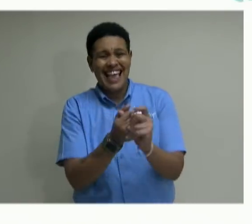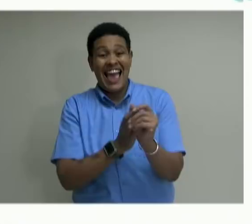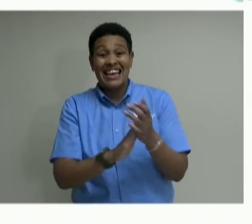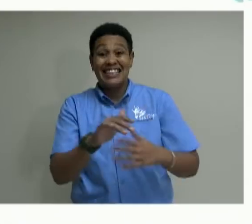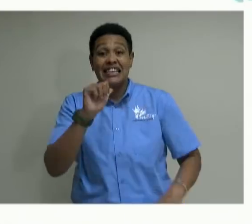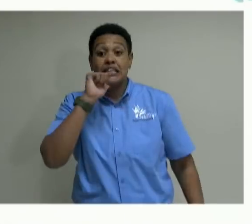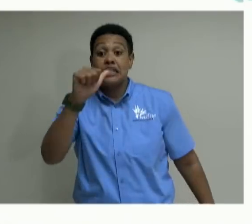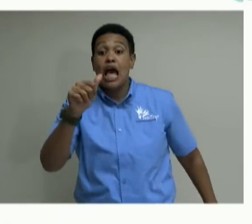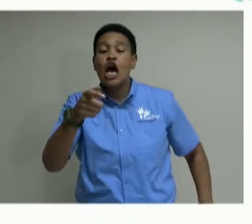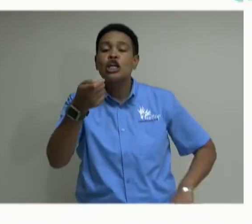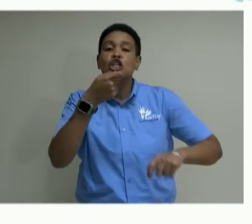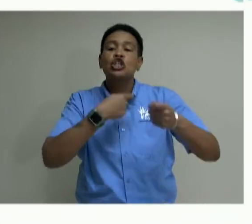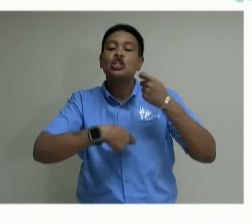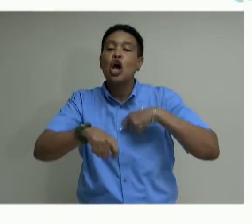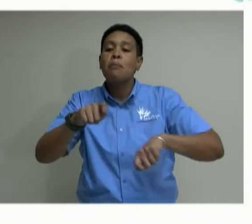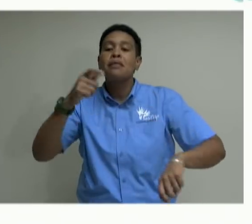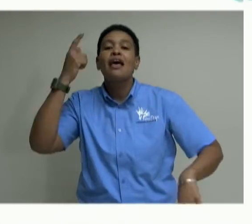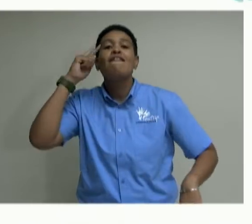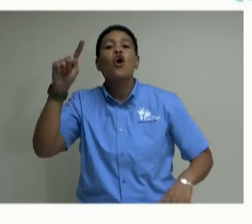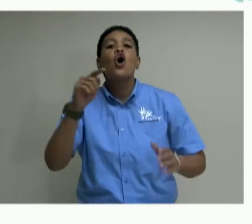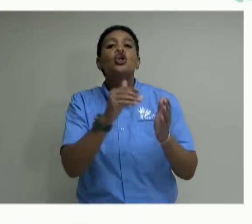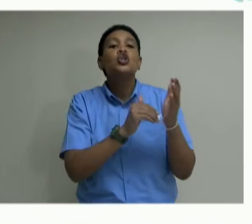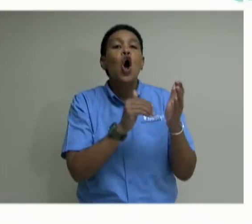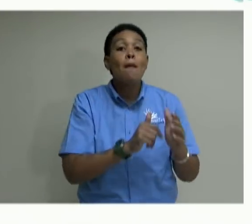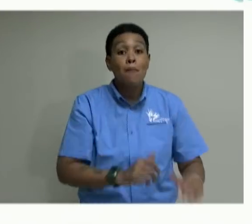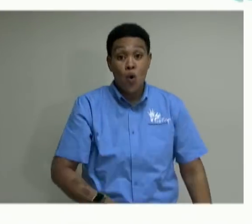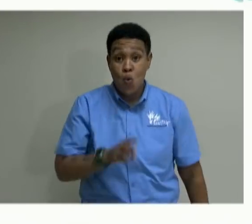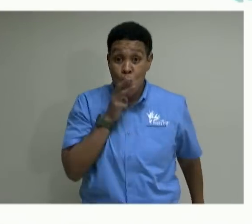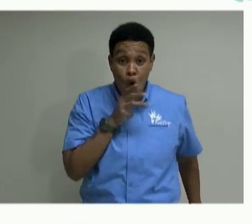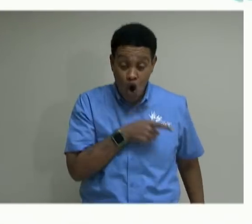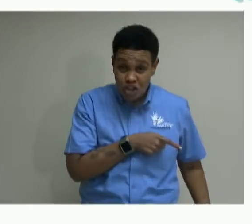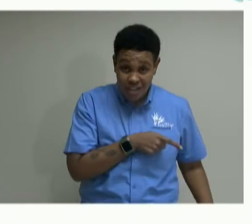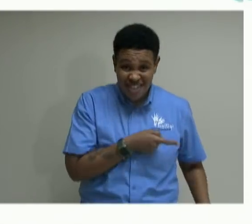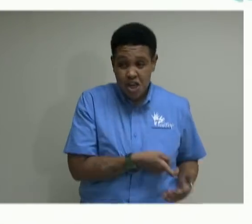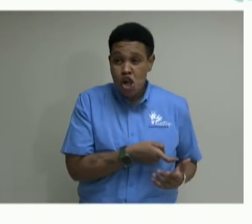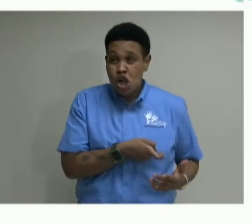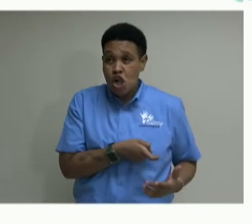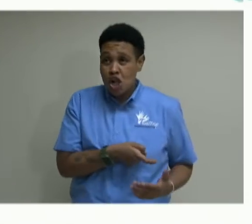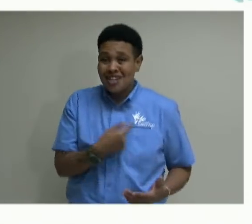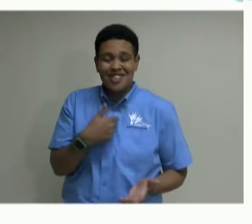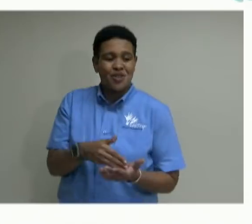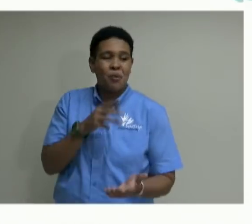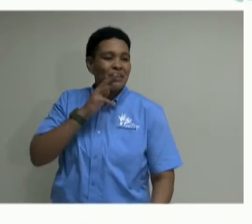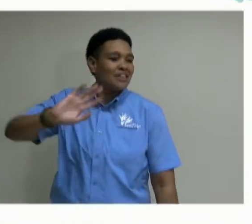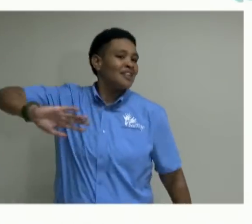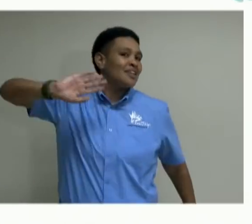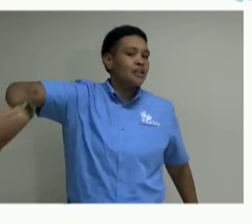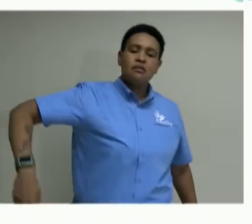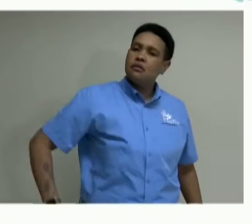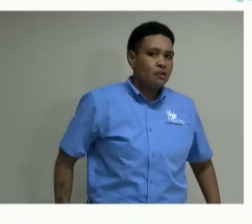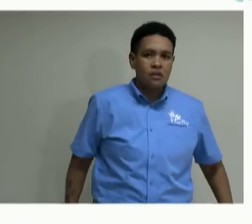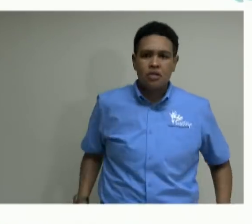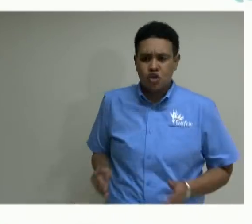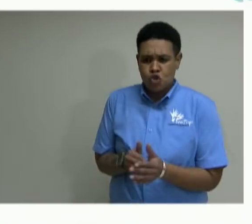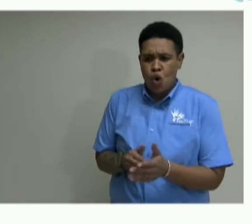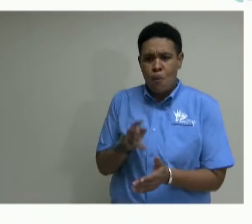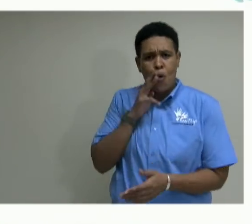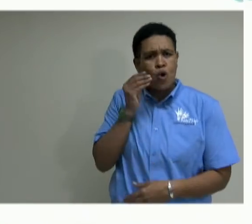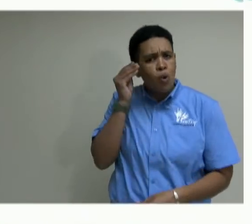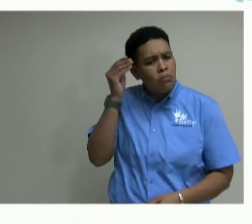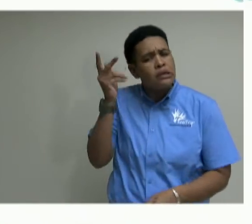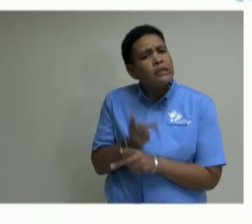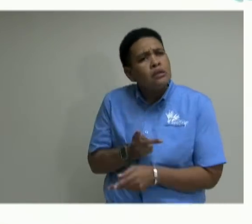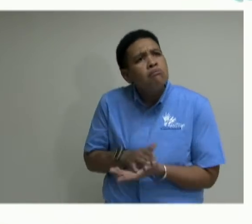a substitute for soap and water. So use soap and water as much as